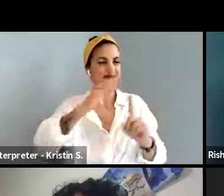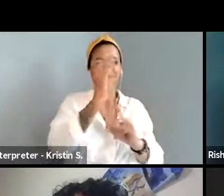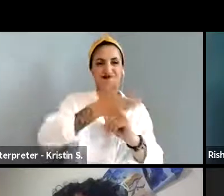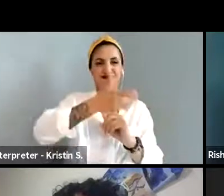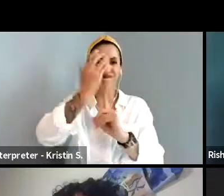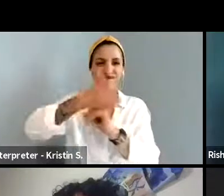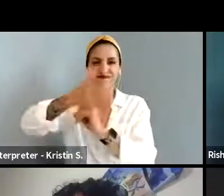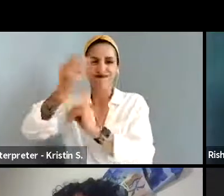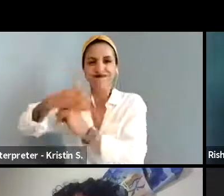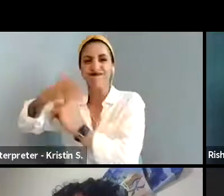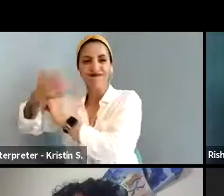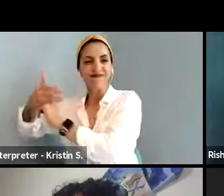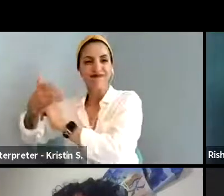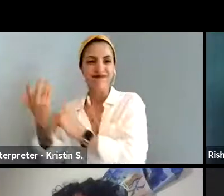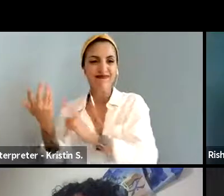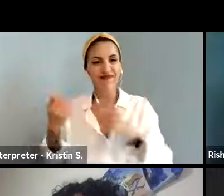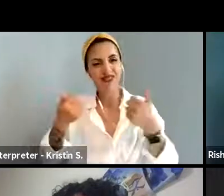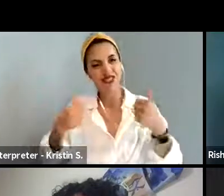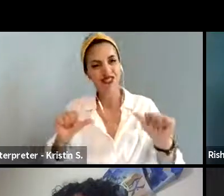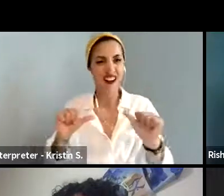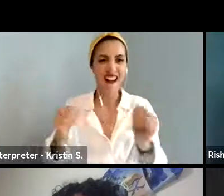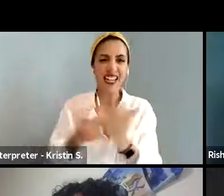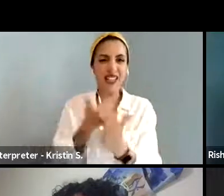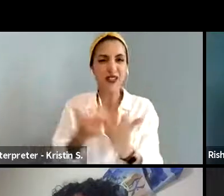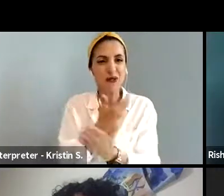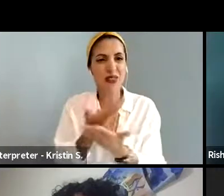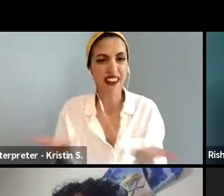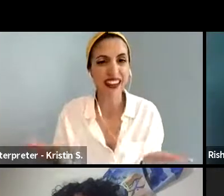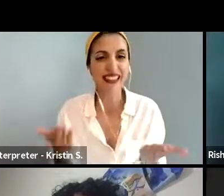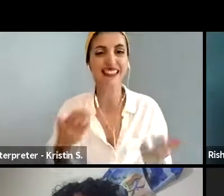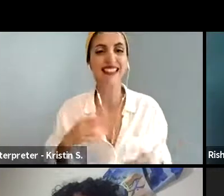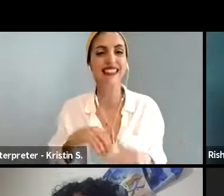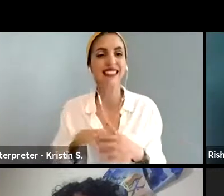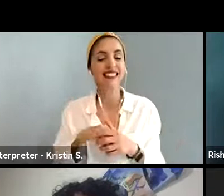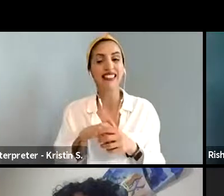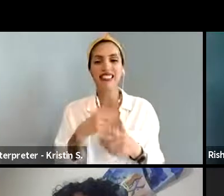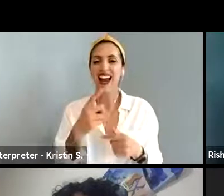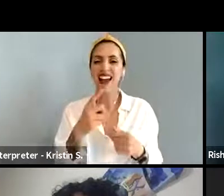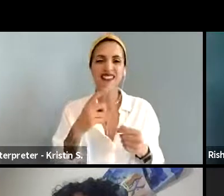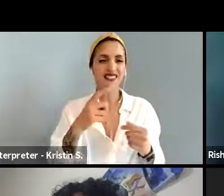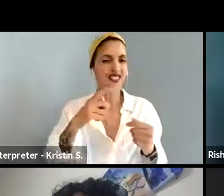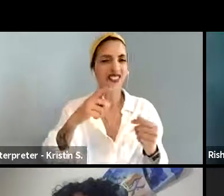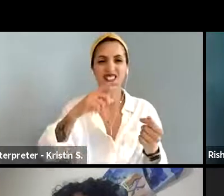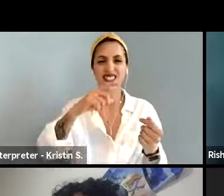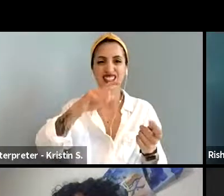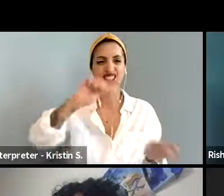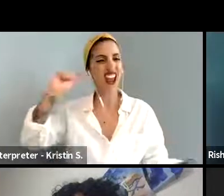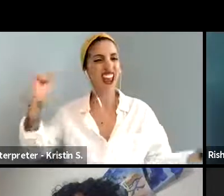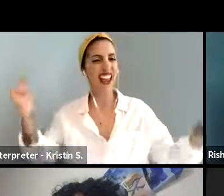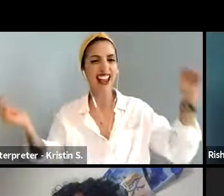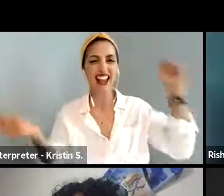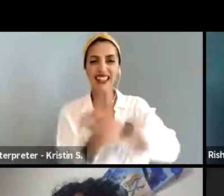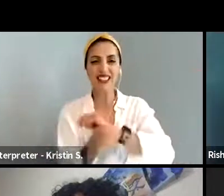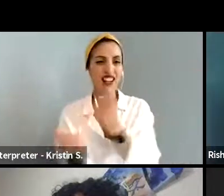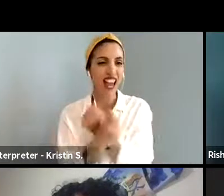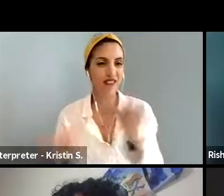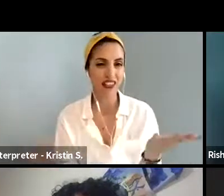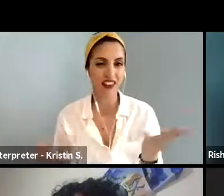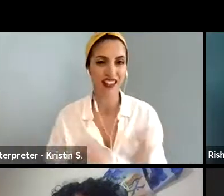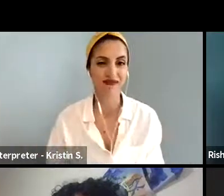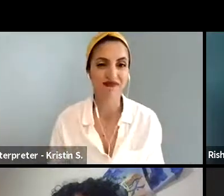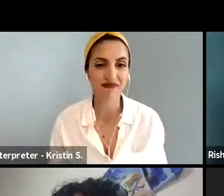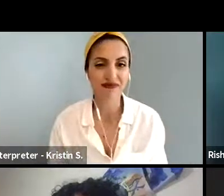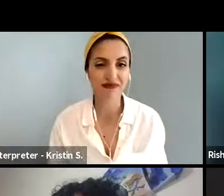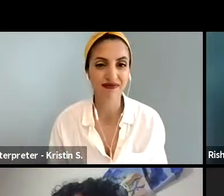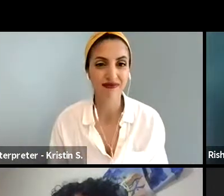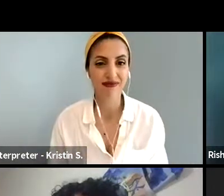but just this idea of like the platforms and the models and turning them upside down, you know? Yeah. I'm thinking